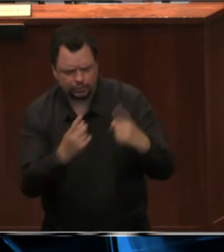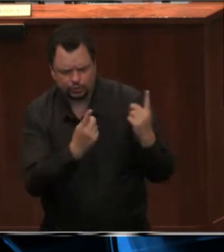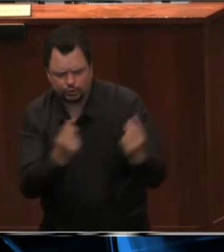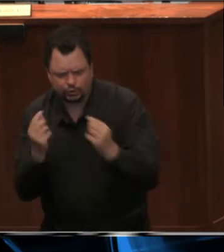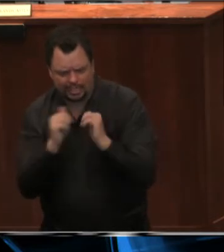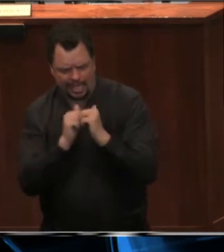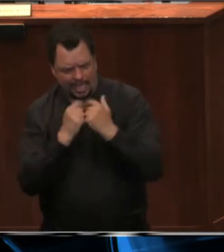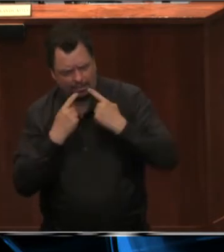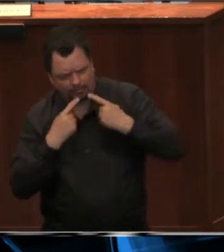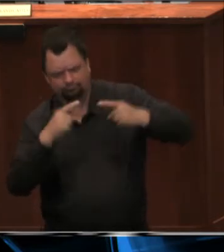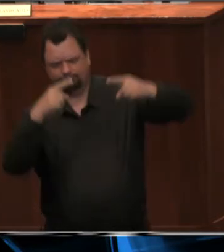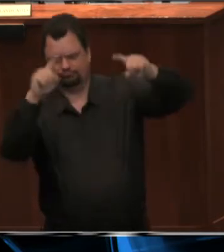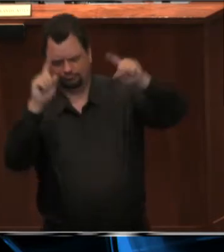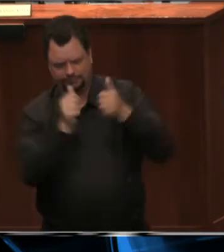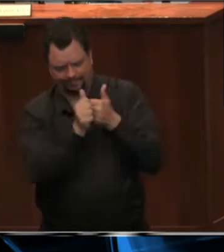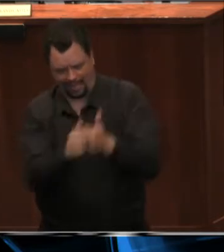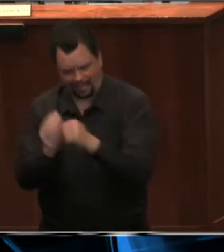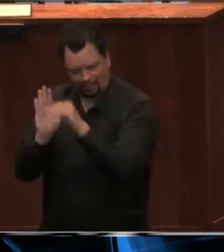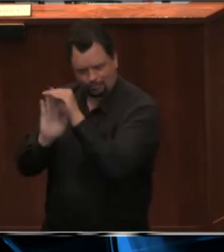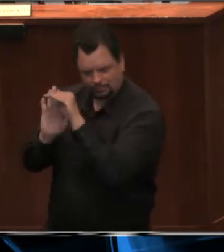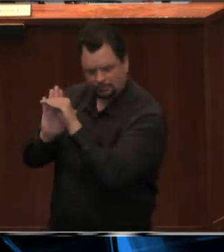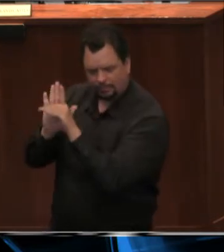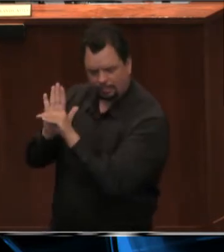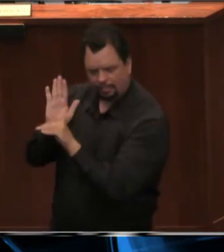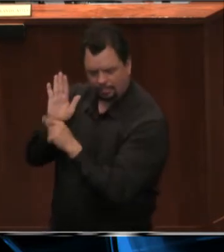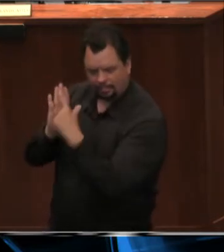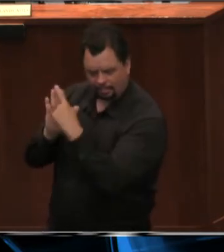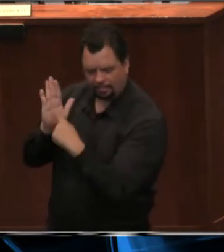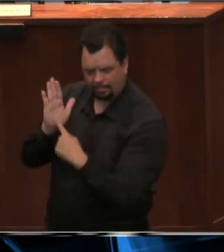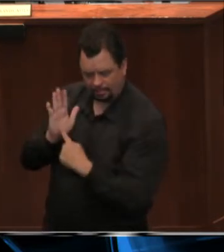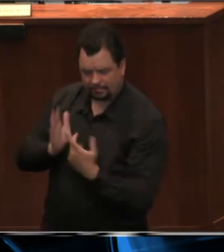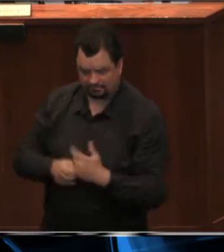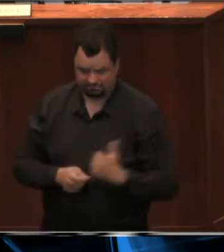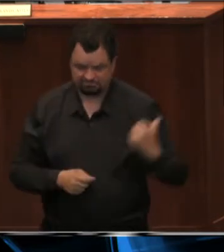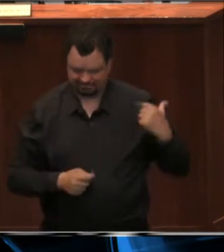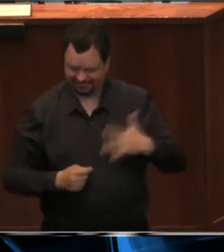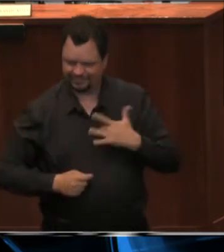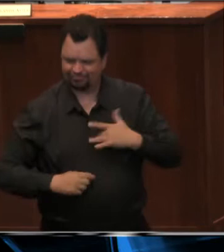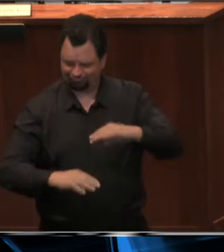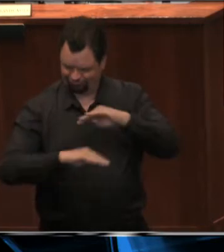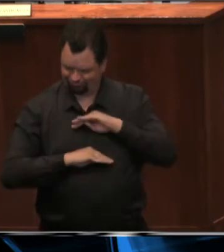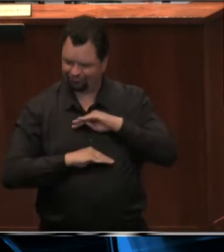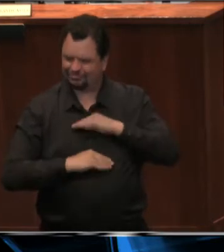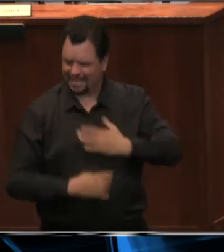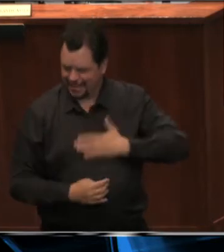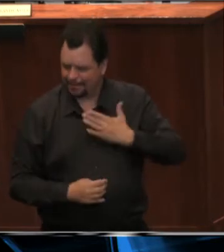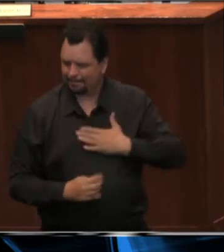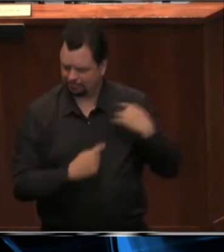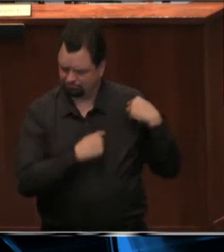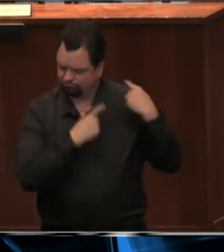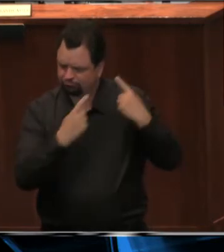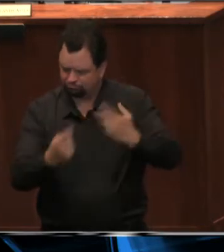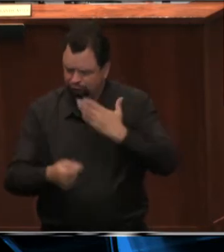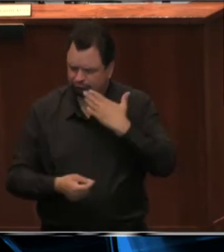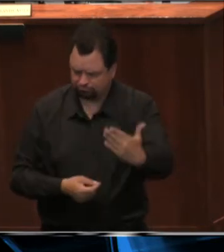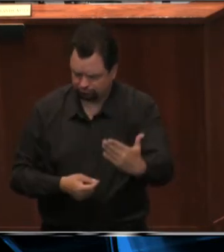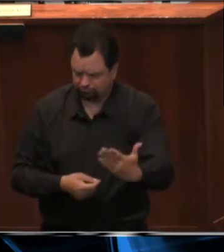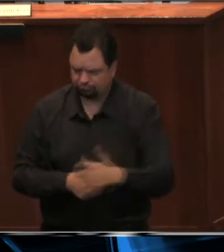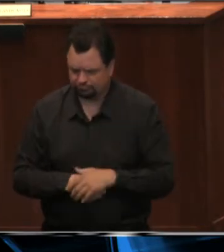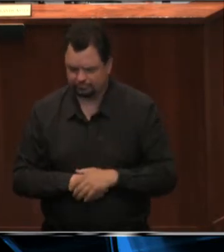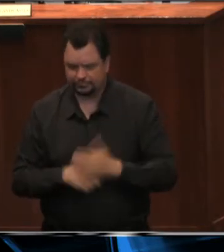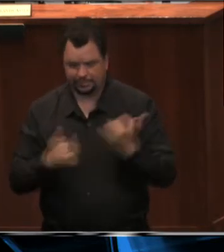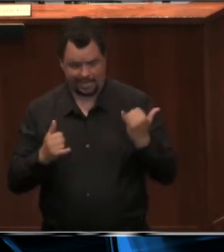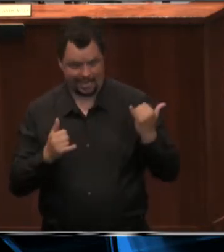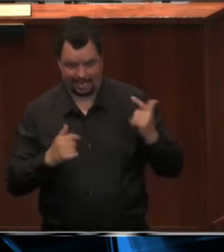County. So I'm very pleased about that. Let me open it up to Board of Health members. Any comments